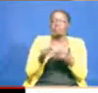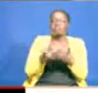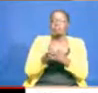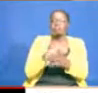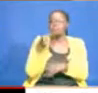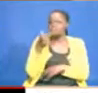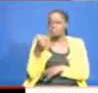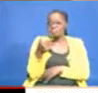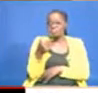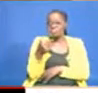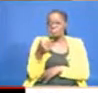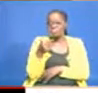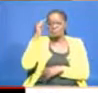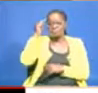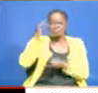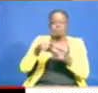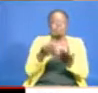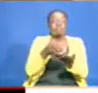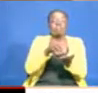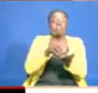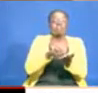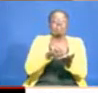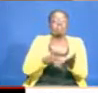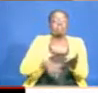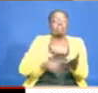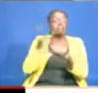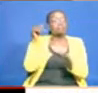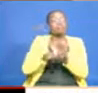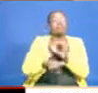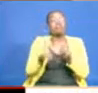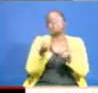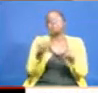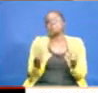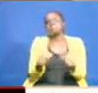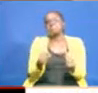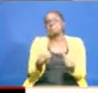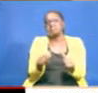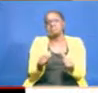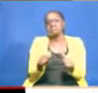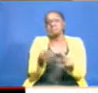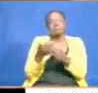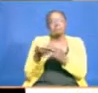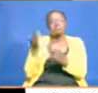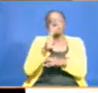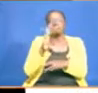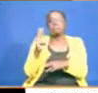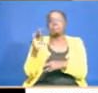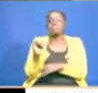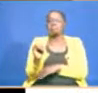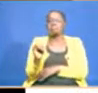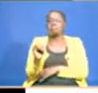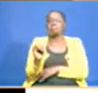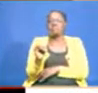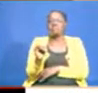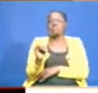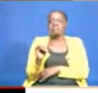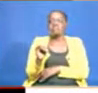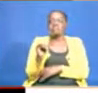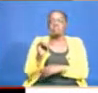the purpose for this seat has not been felt so well. That's why the previous BBI initially was meant